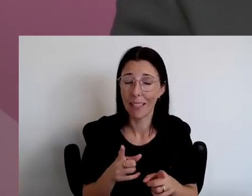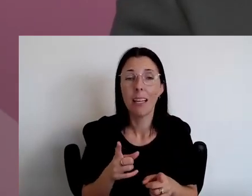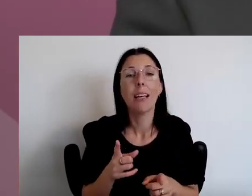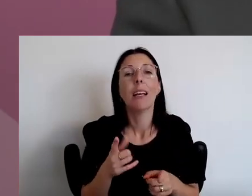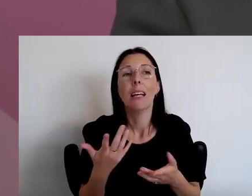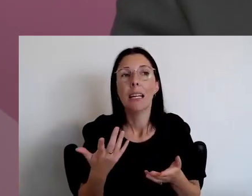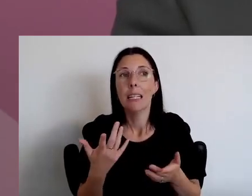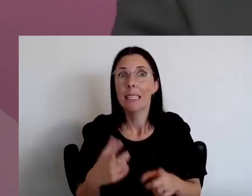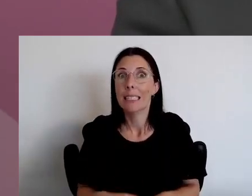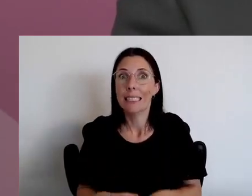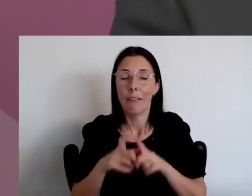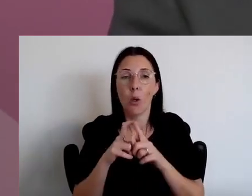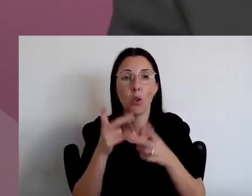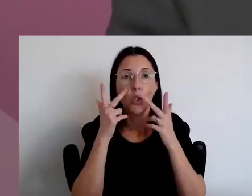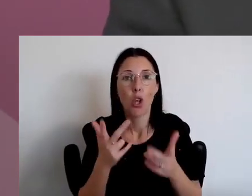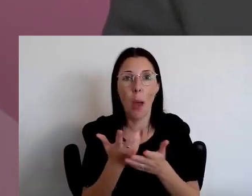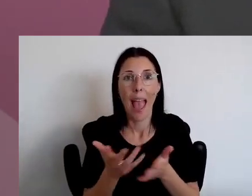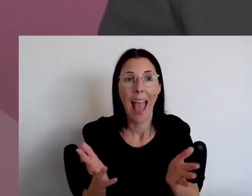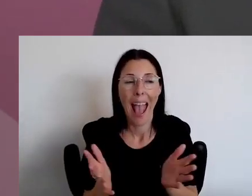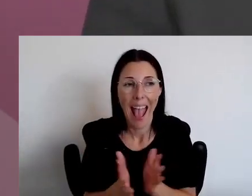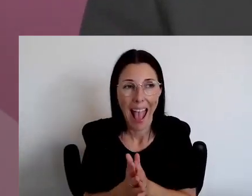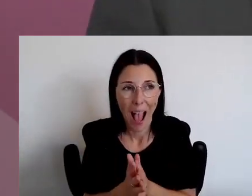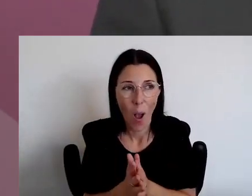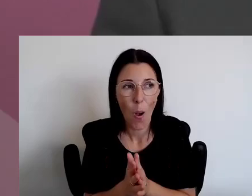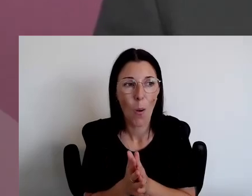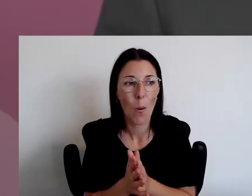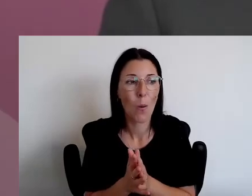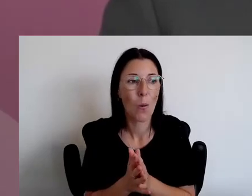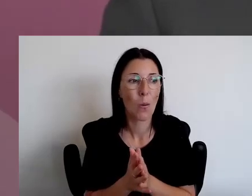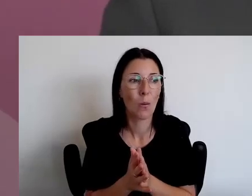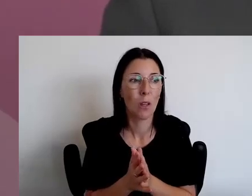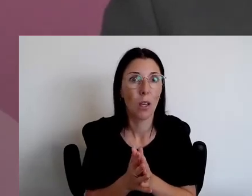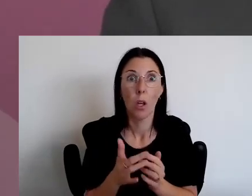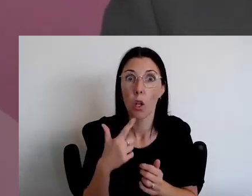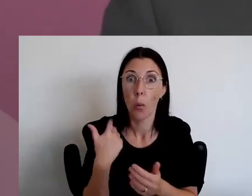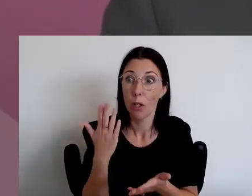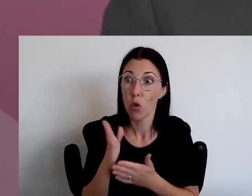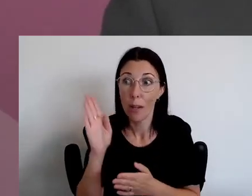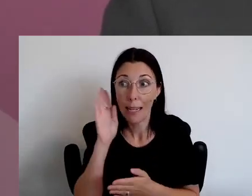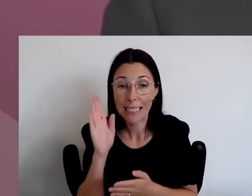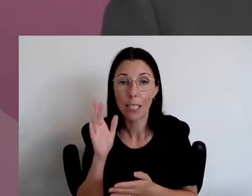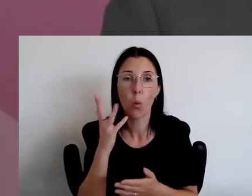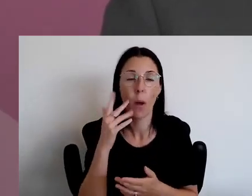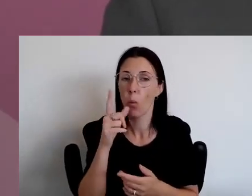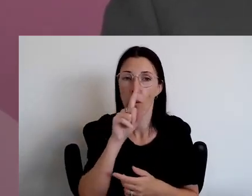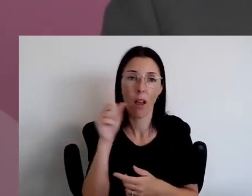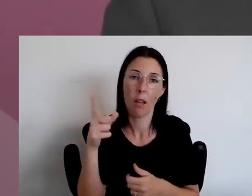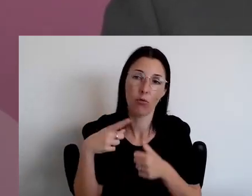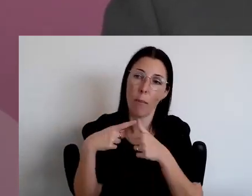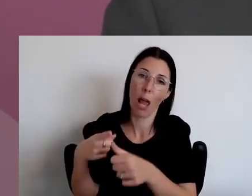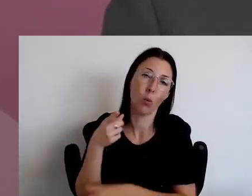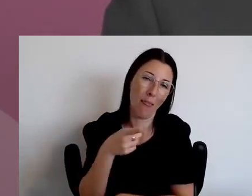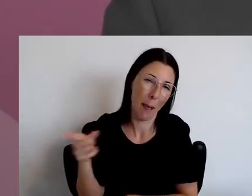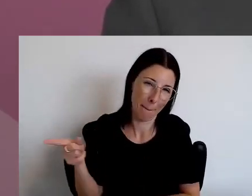are listening and trying to do things when you can't necessarily get back to the disclosure. So I think here and in